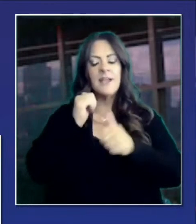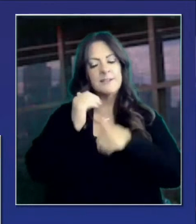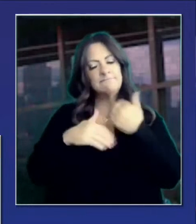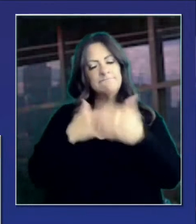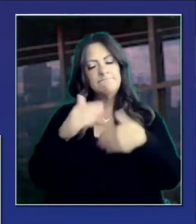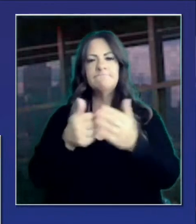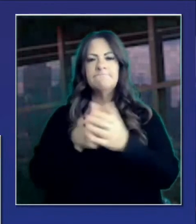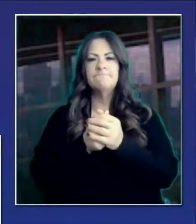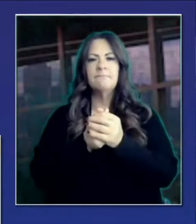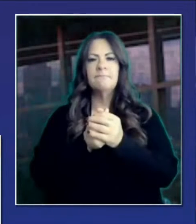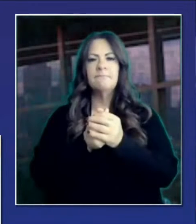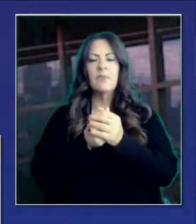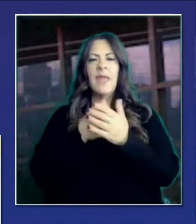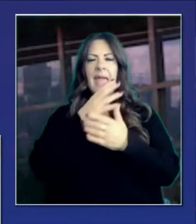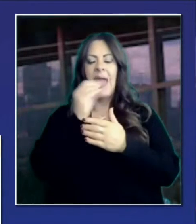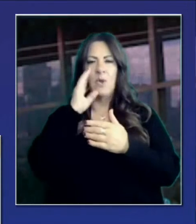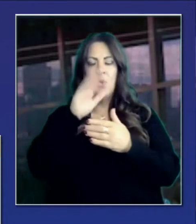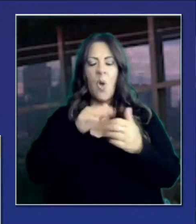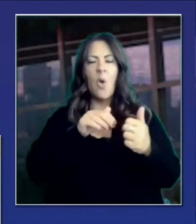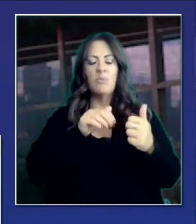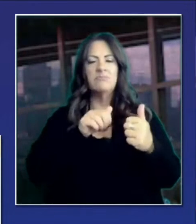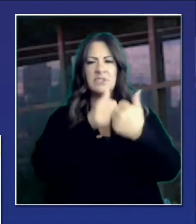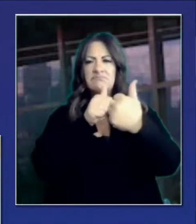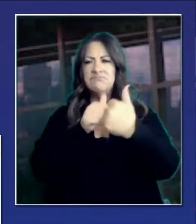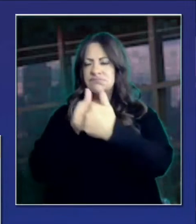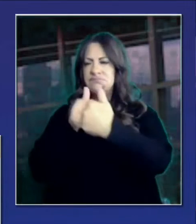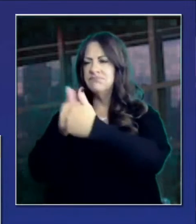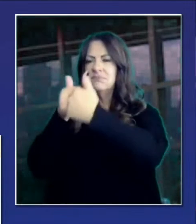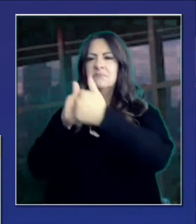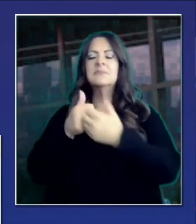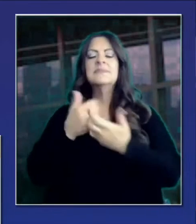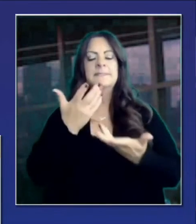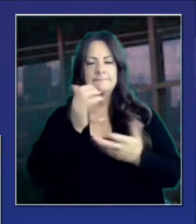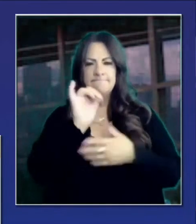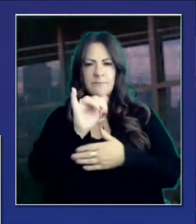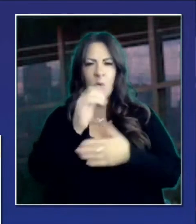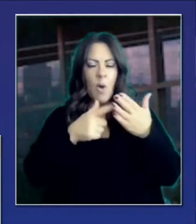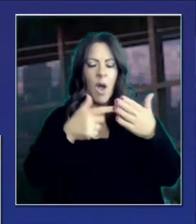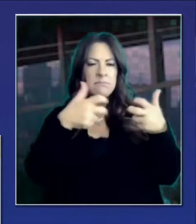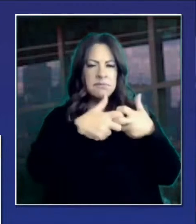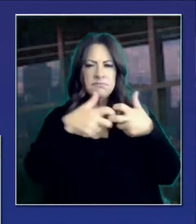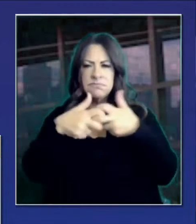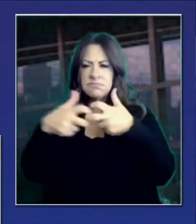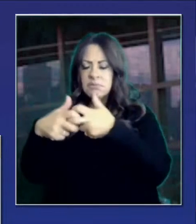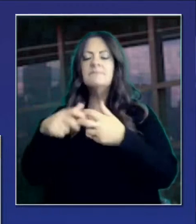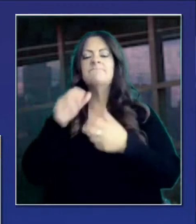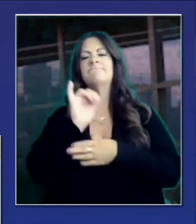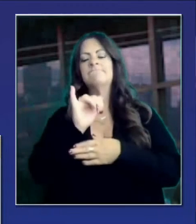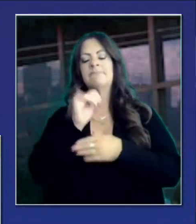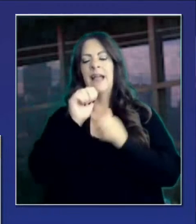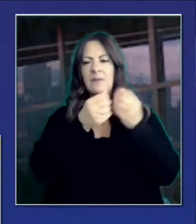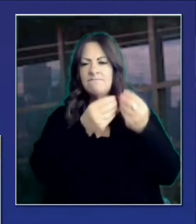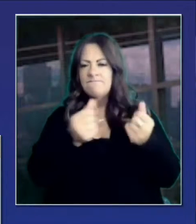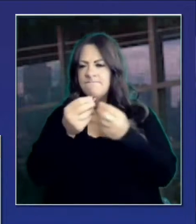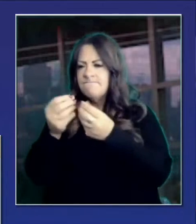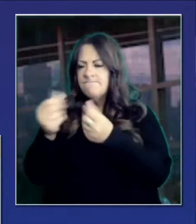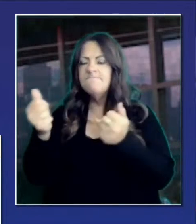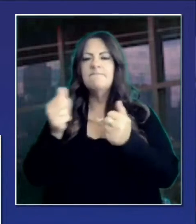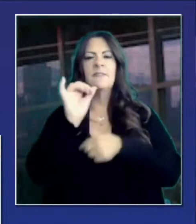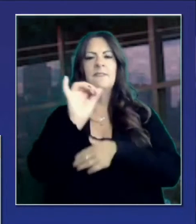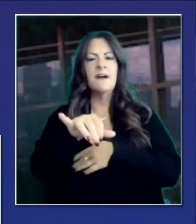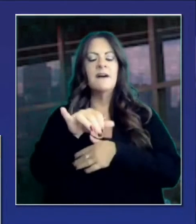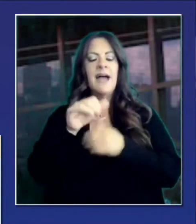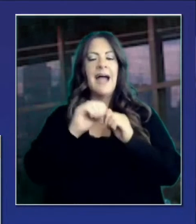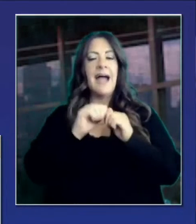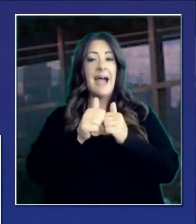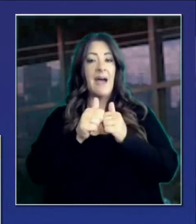of what the challenges were, what the issues were as it relates to accelerating that last mile, that last inch